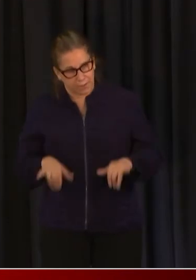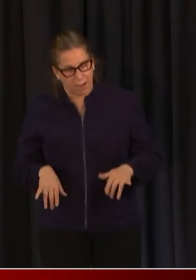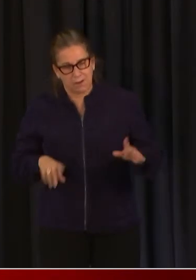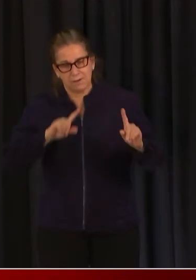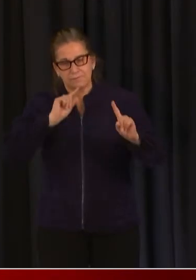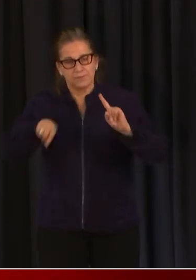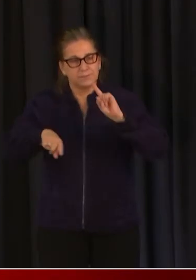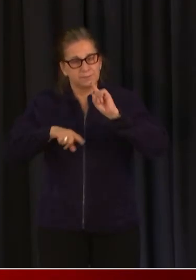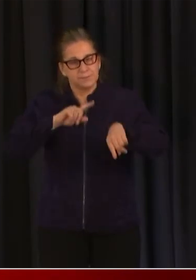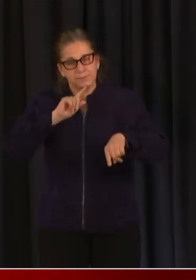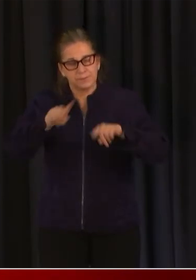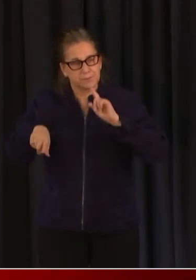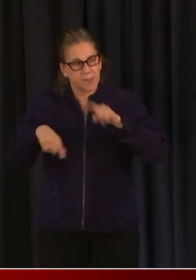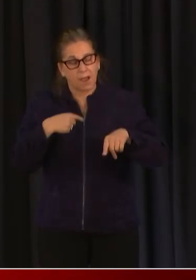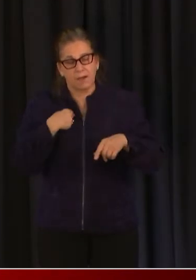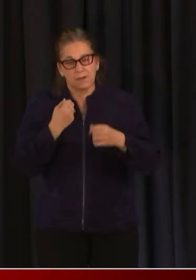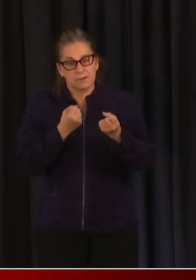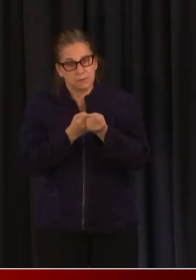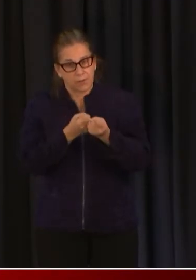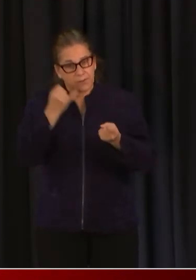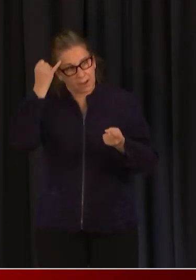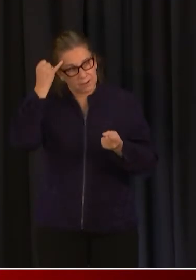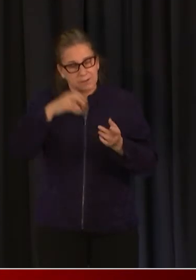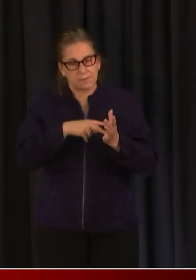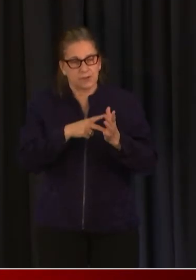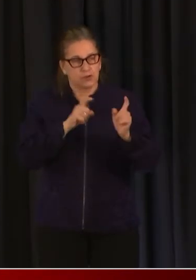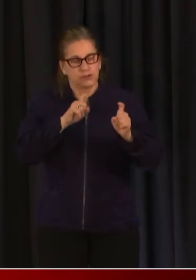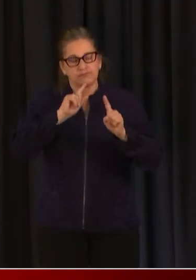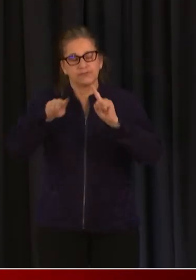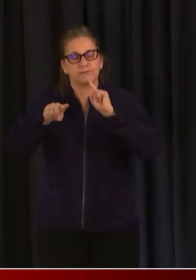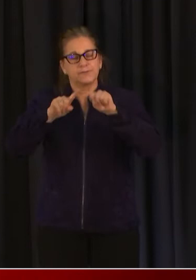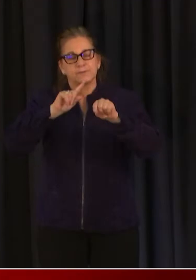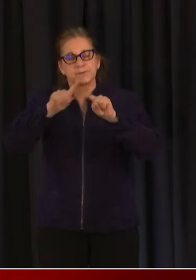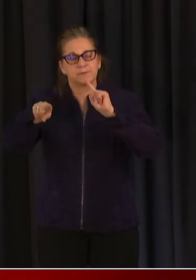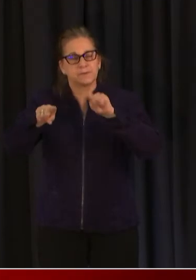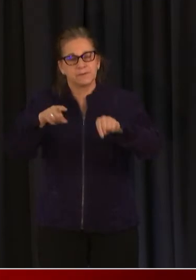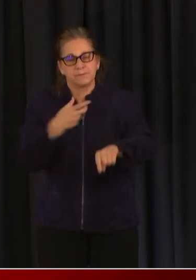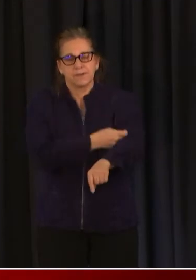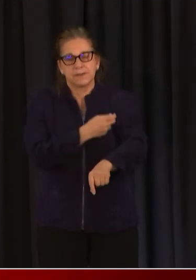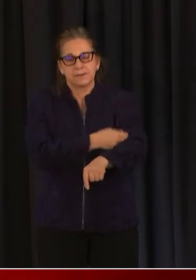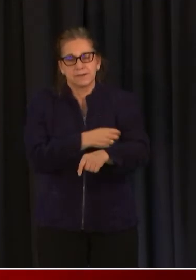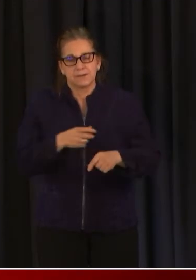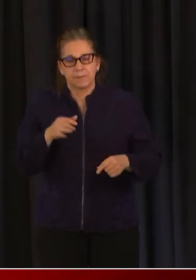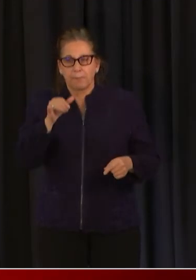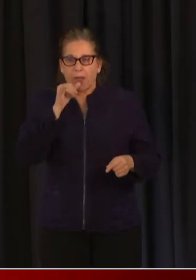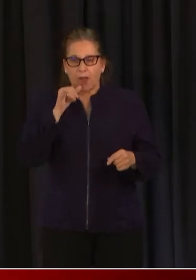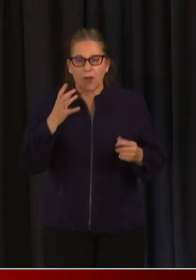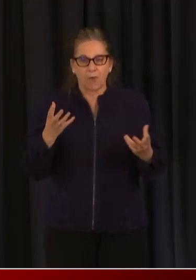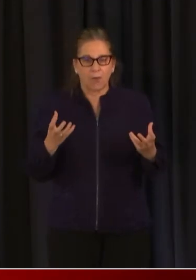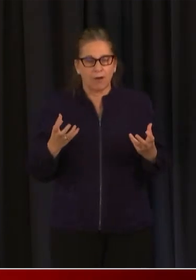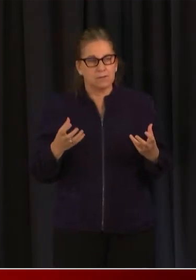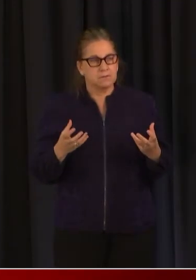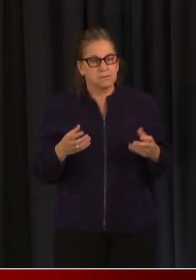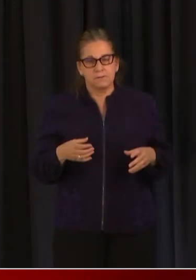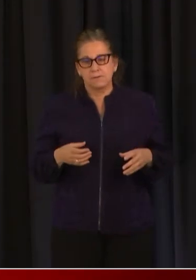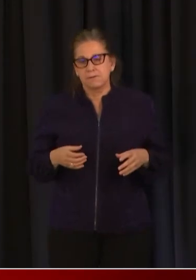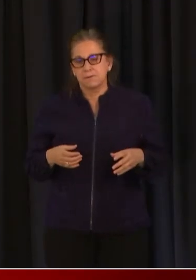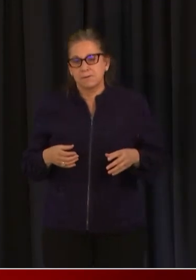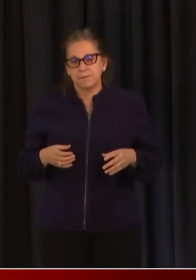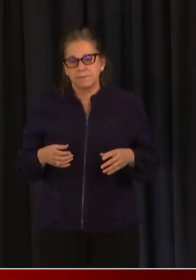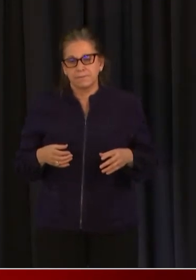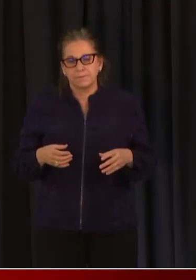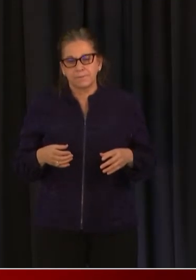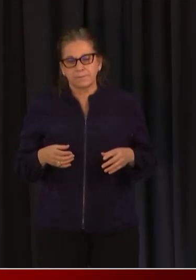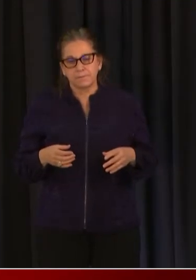would support the idea if it means they could, if a bar wants to, there's one bar in Madams, Oregon